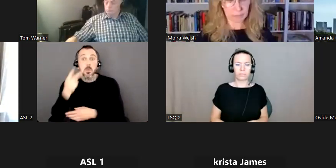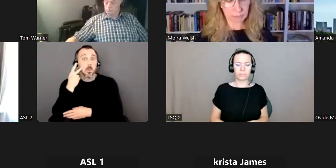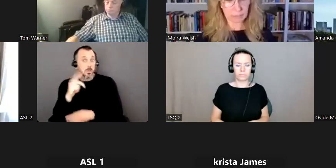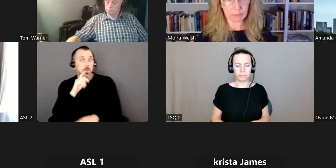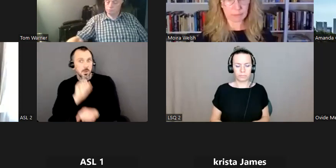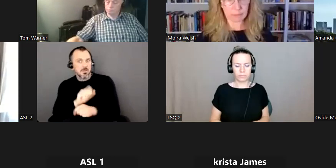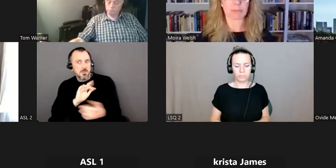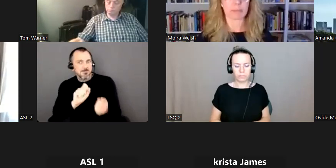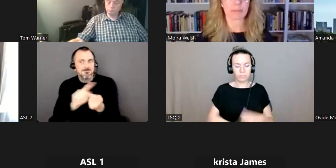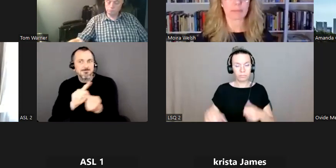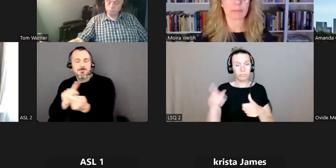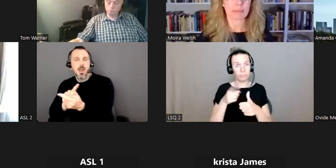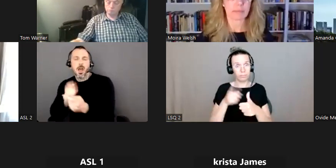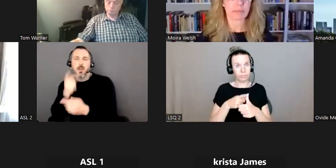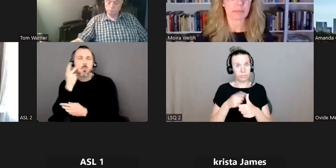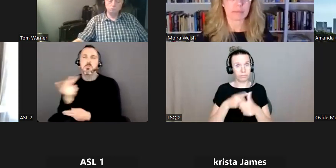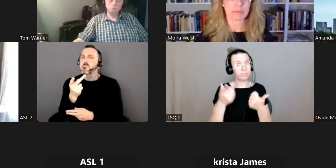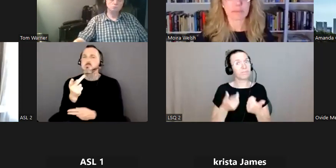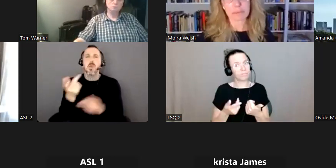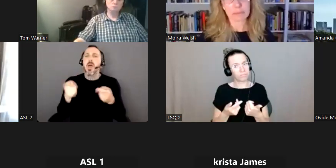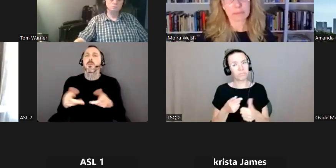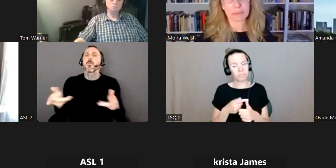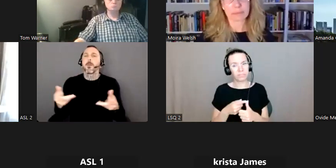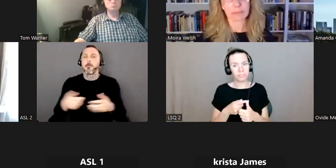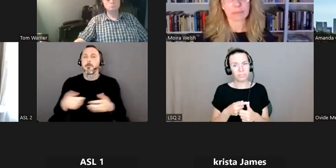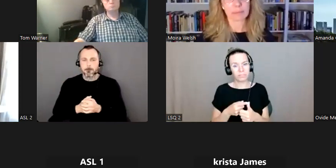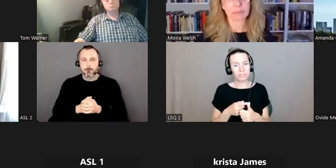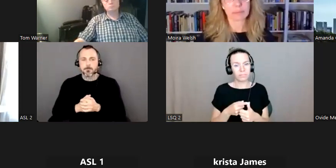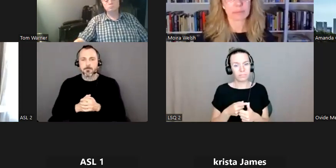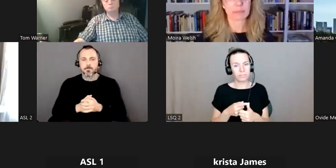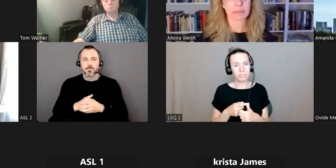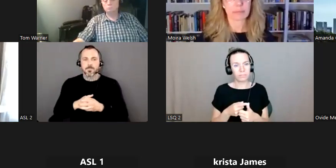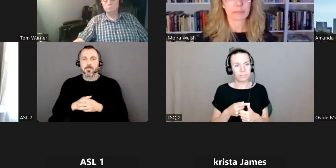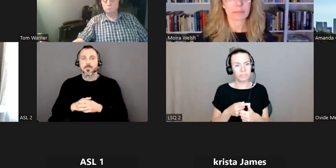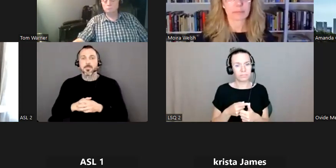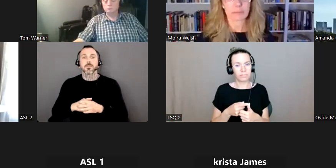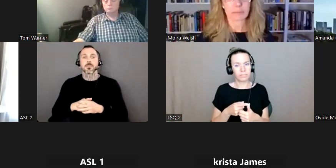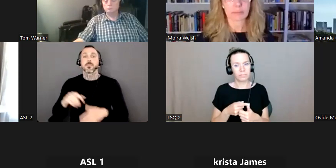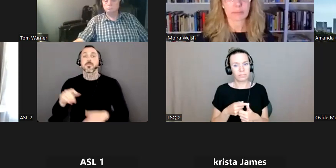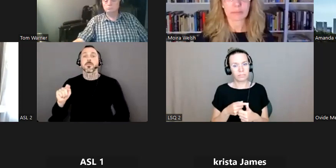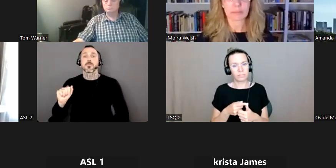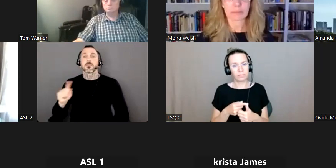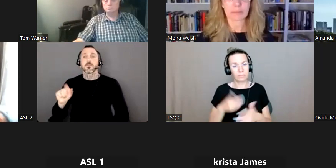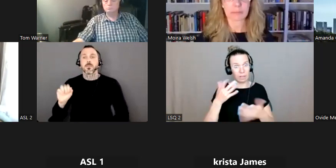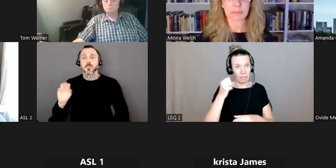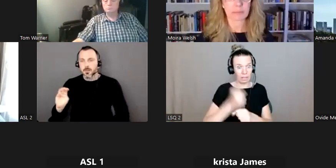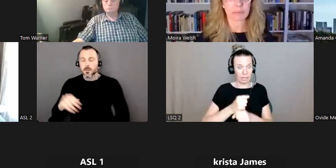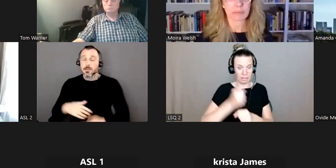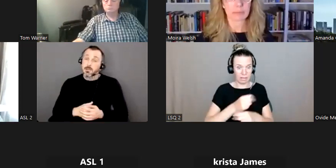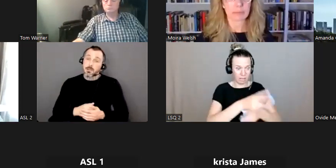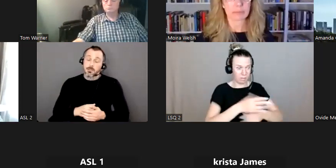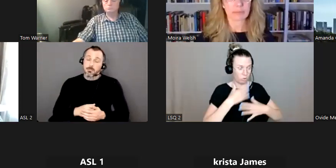is pretty depressing after being in healthcare for over 40 years and as a registered nurse in